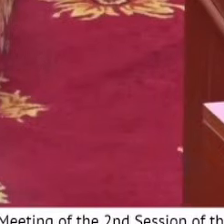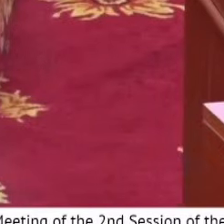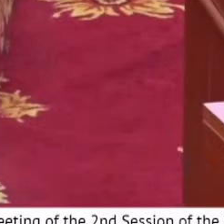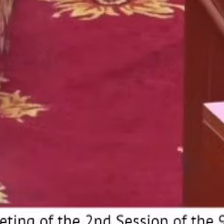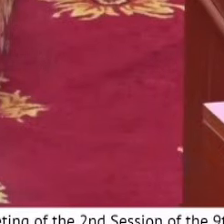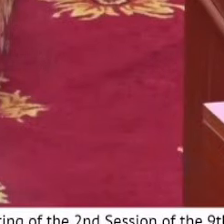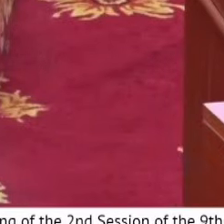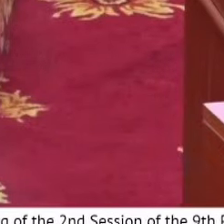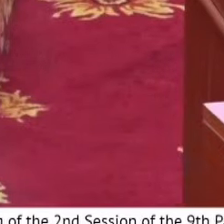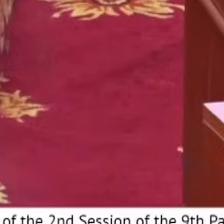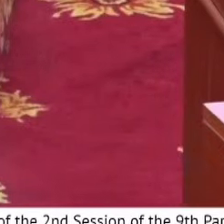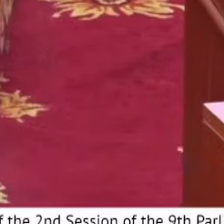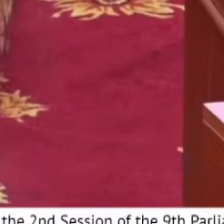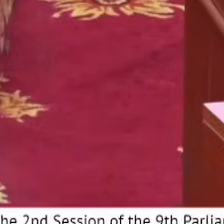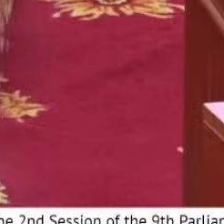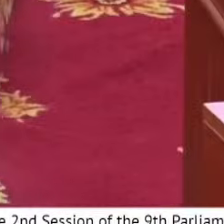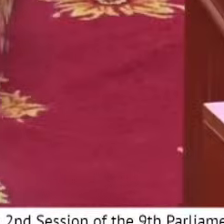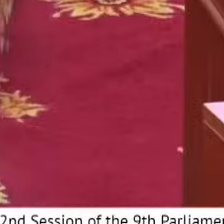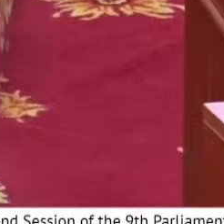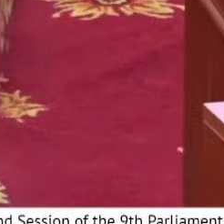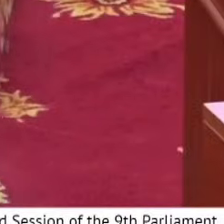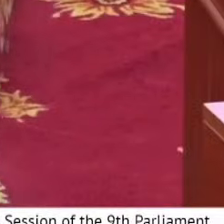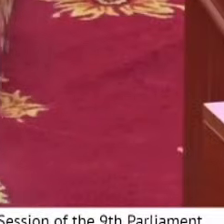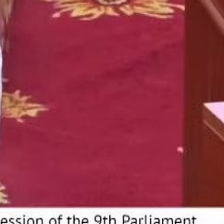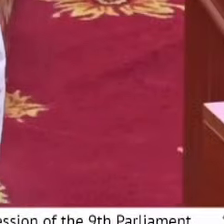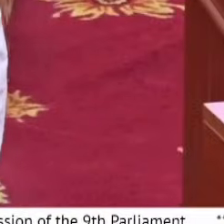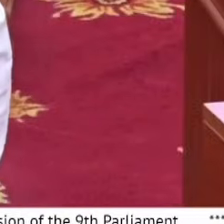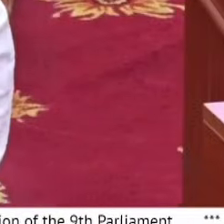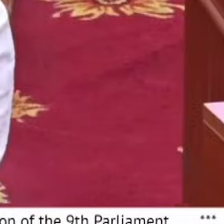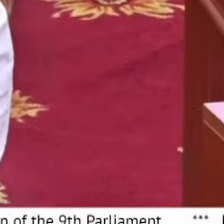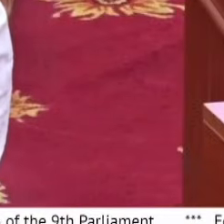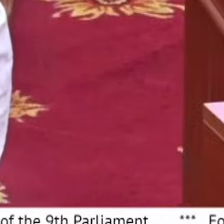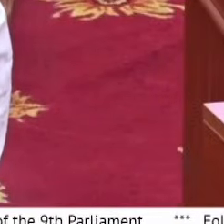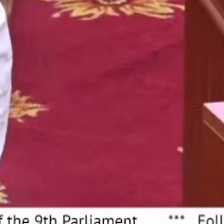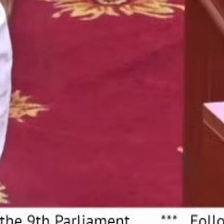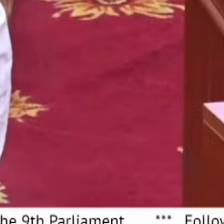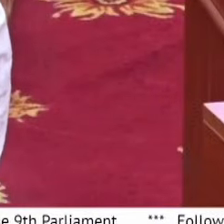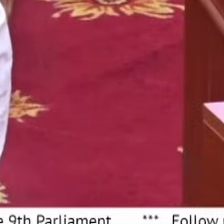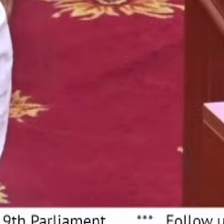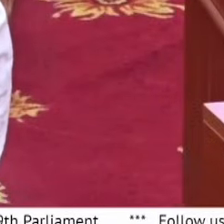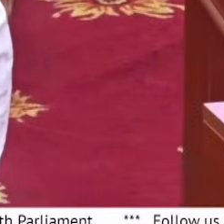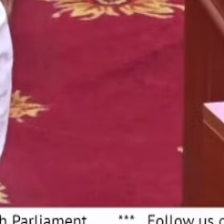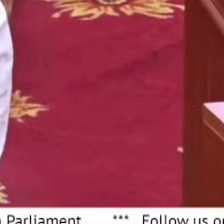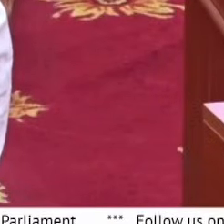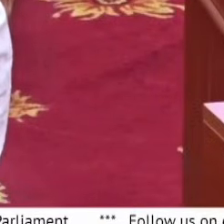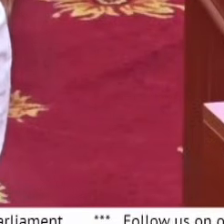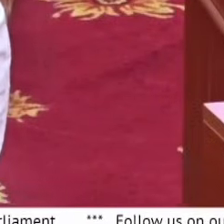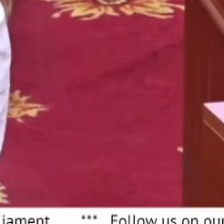for Environment, that is BAFU. And in 2021,